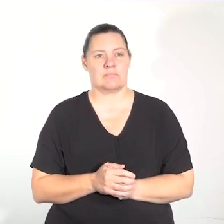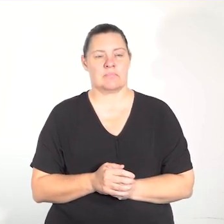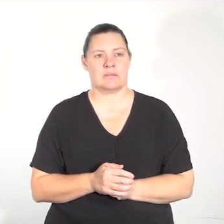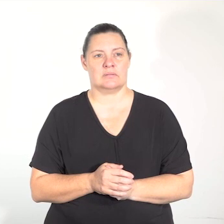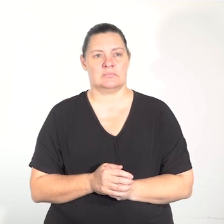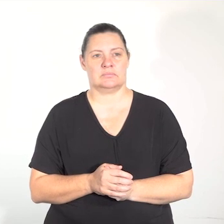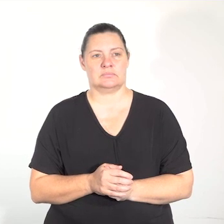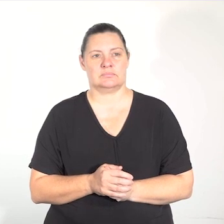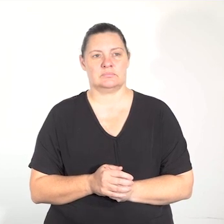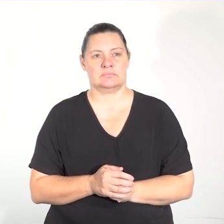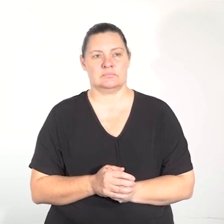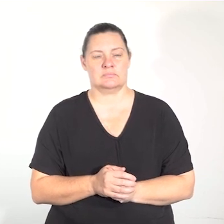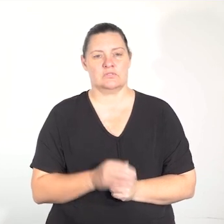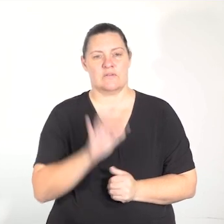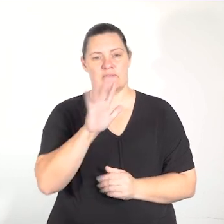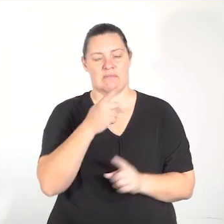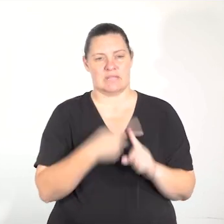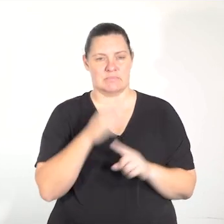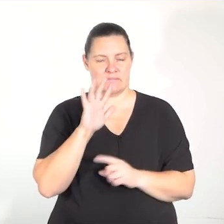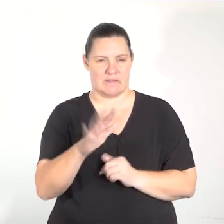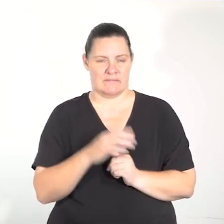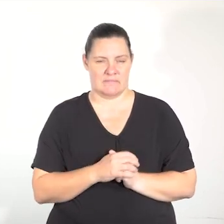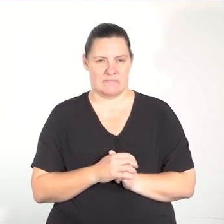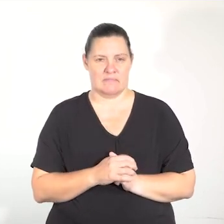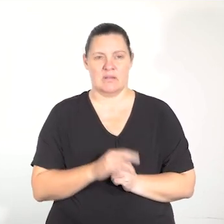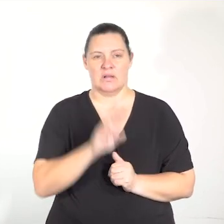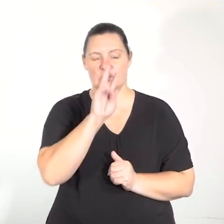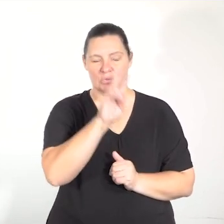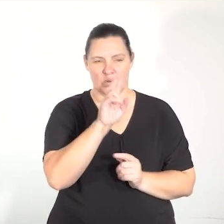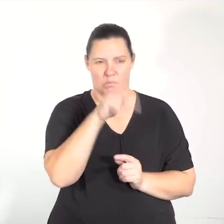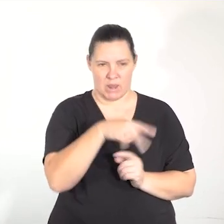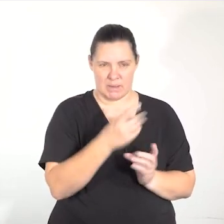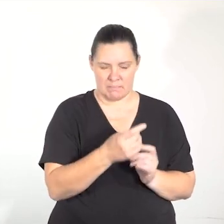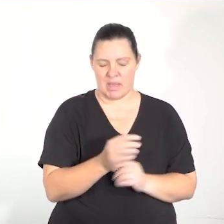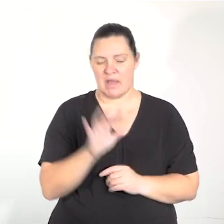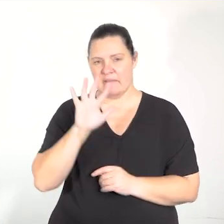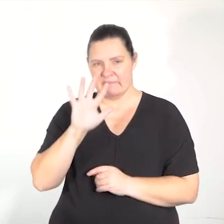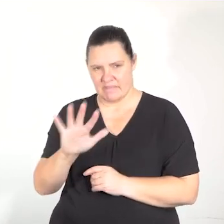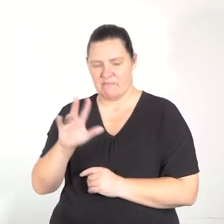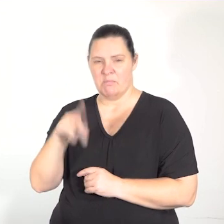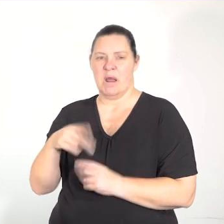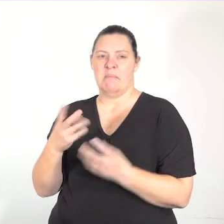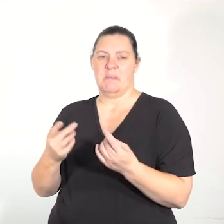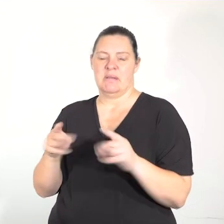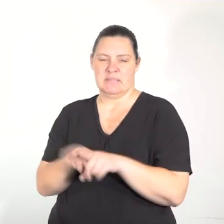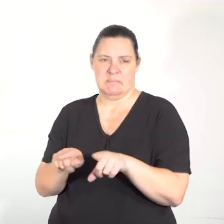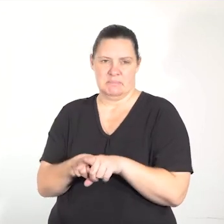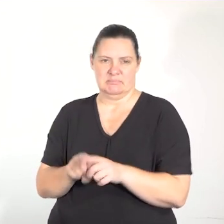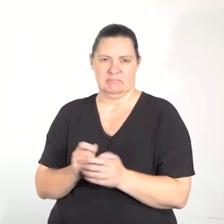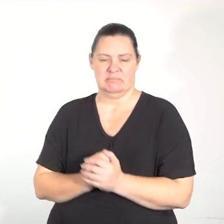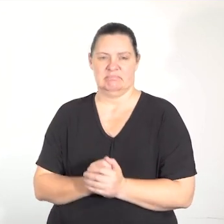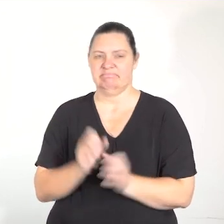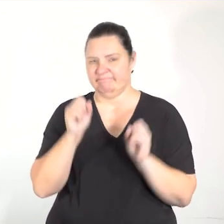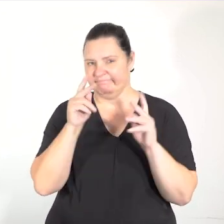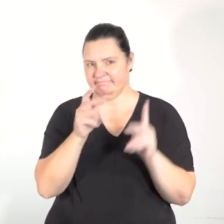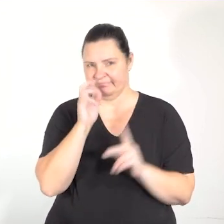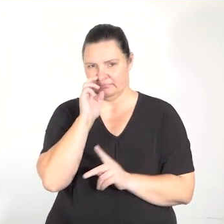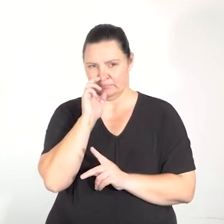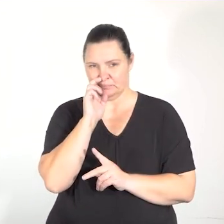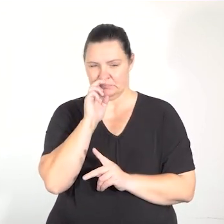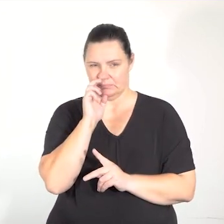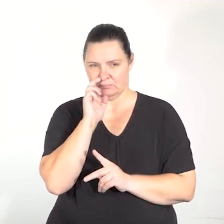to 5 times 5. 2 is a prime number and 5 is also a prime number, so that is